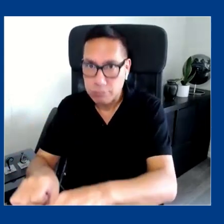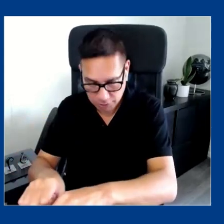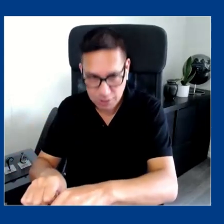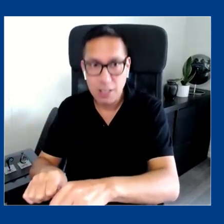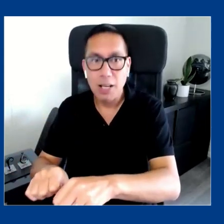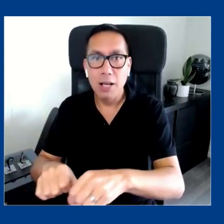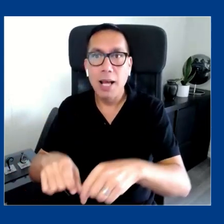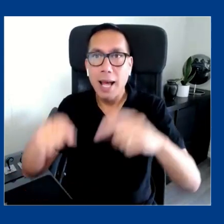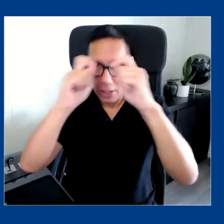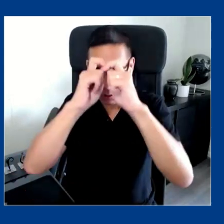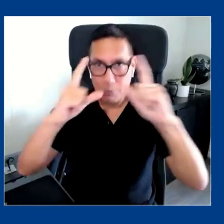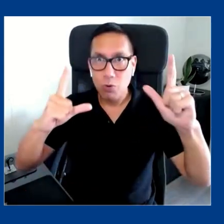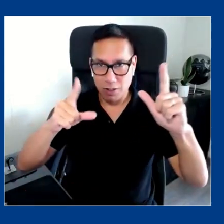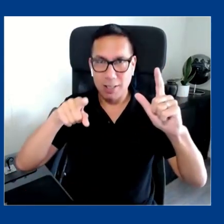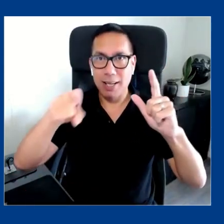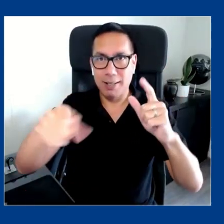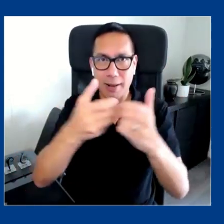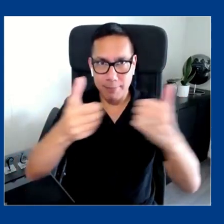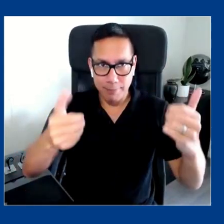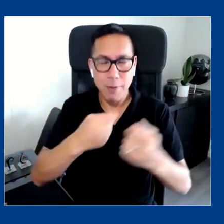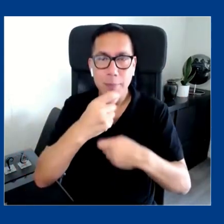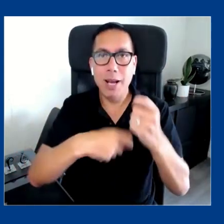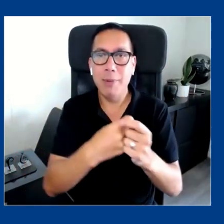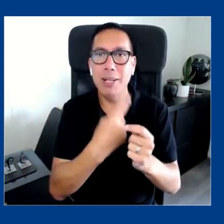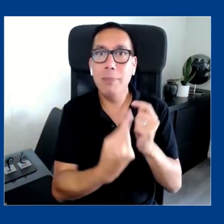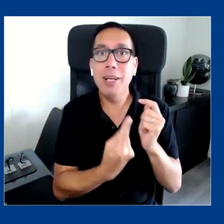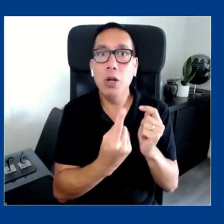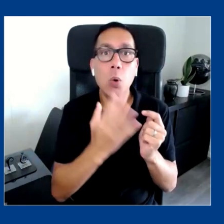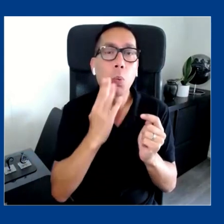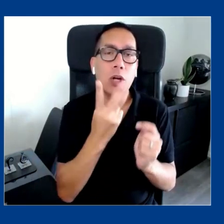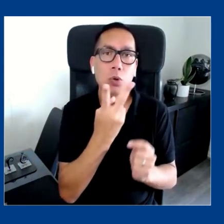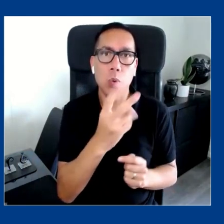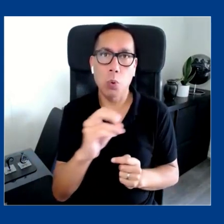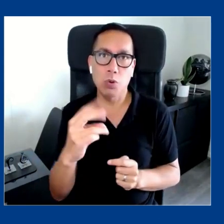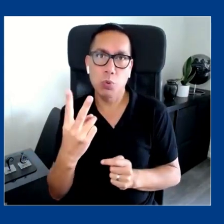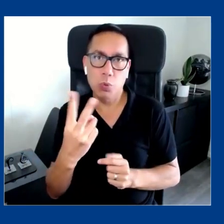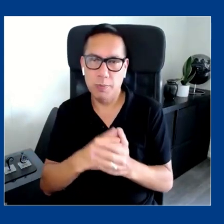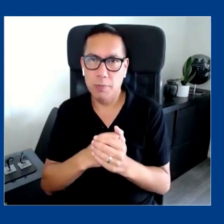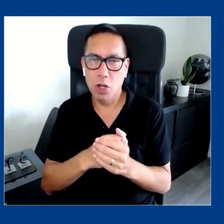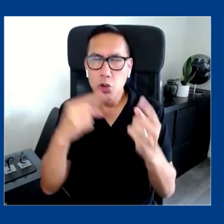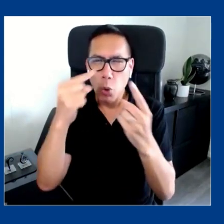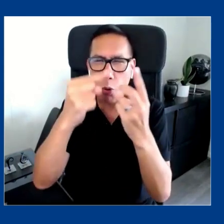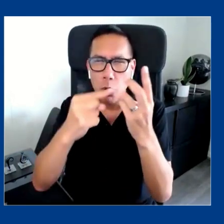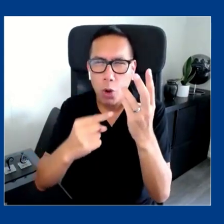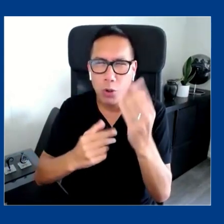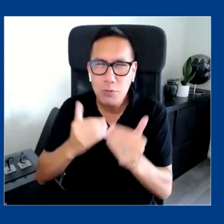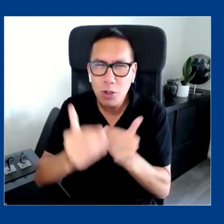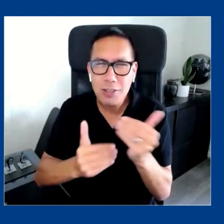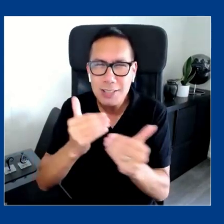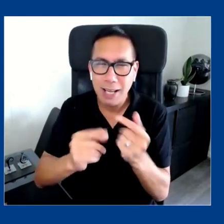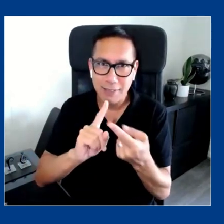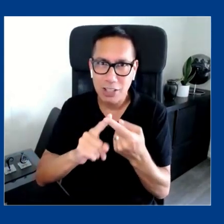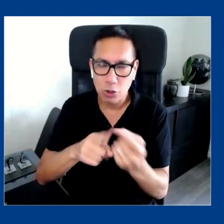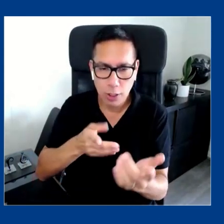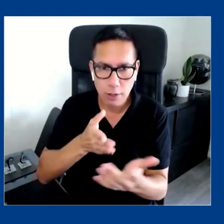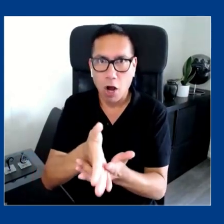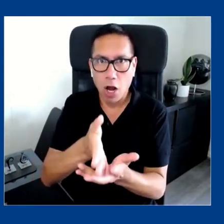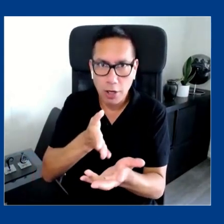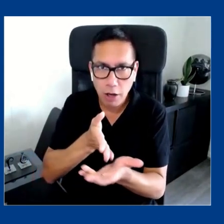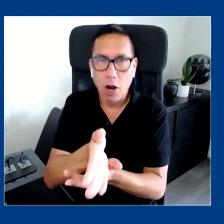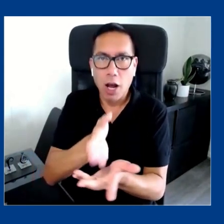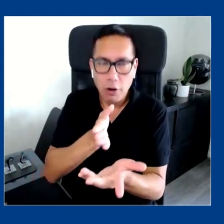in 2002. All of these processes have and continue to divide or impact Indigenous